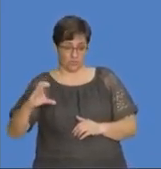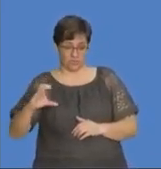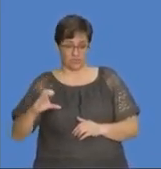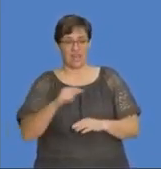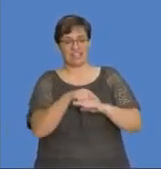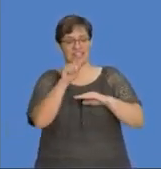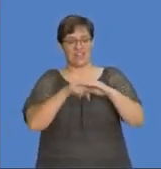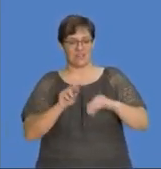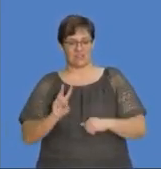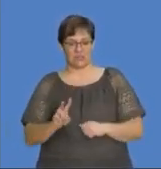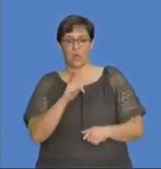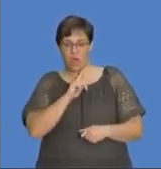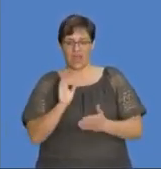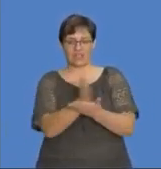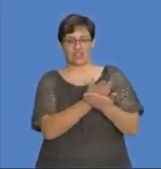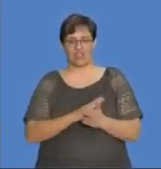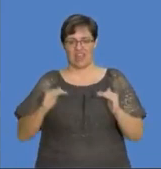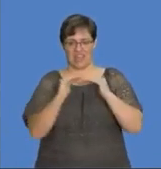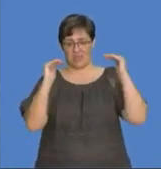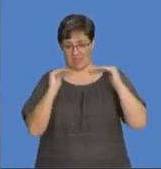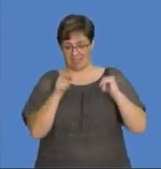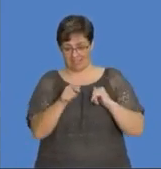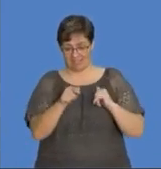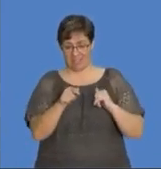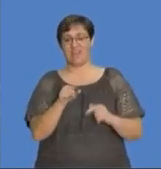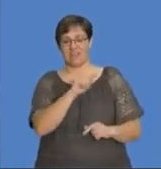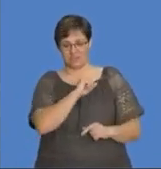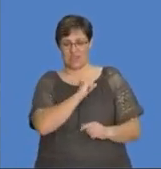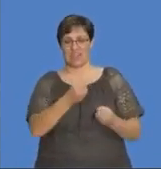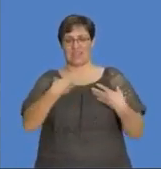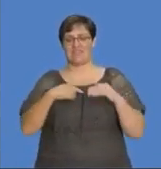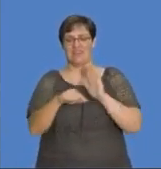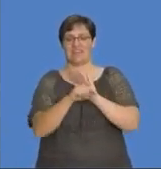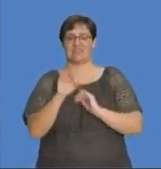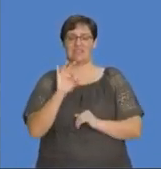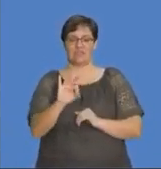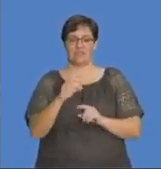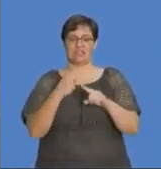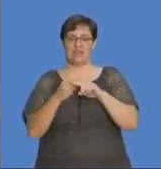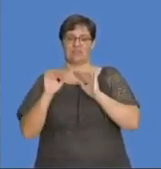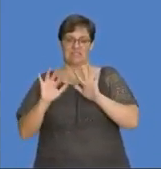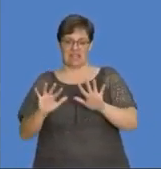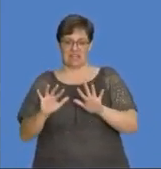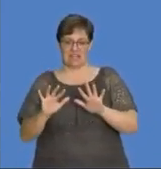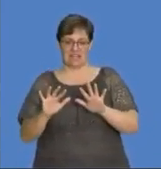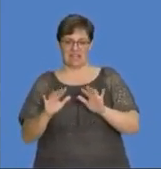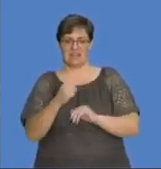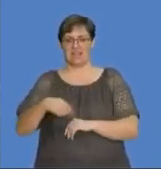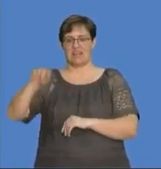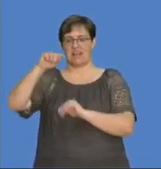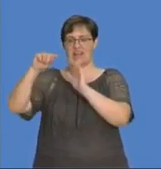right, divided by 2, because charge is shared equally. This gives us -3 times